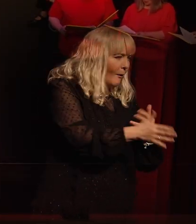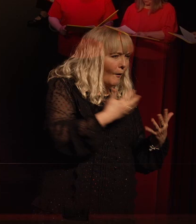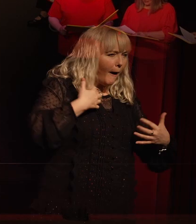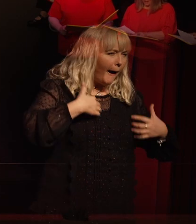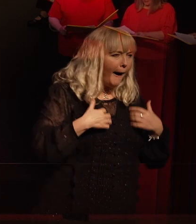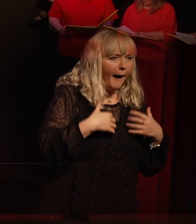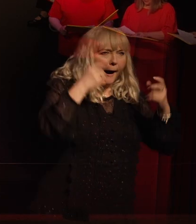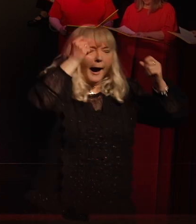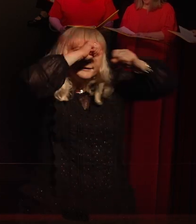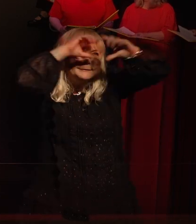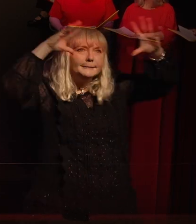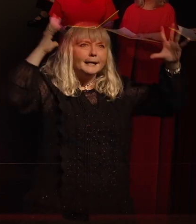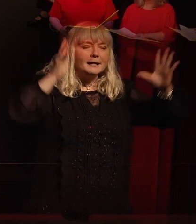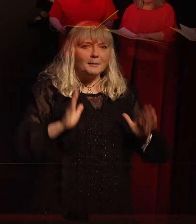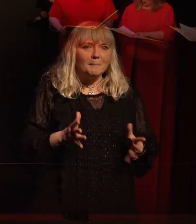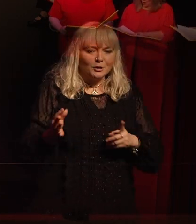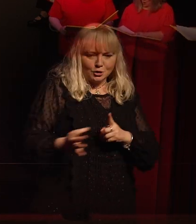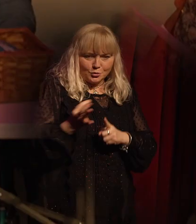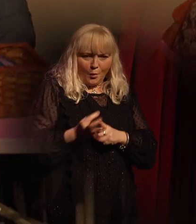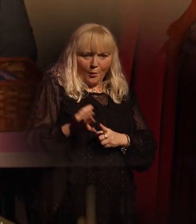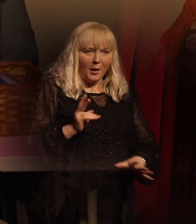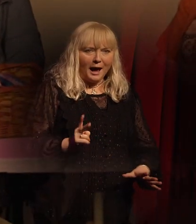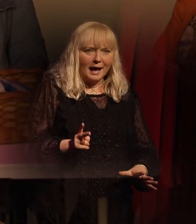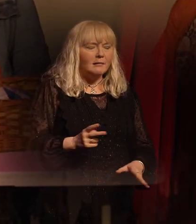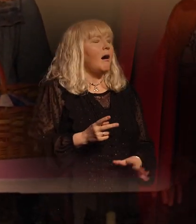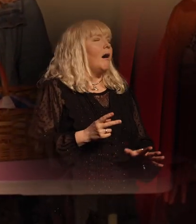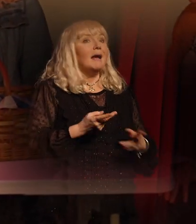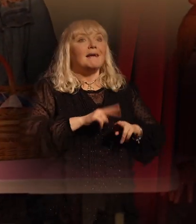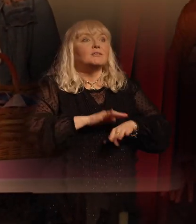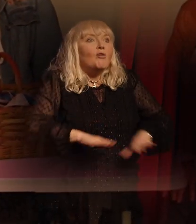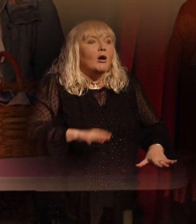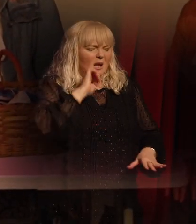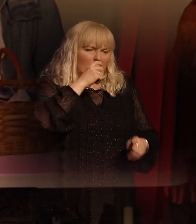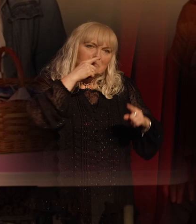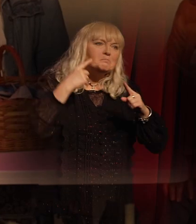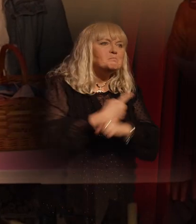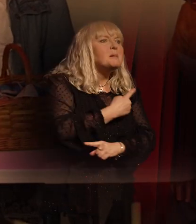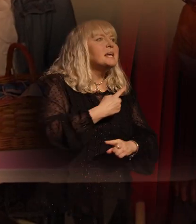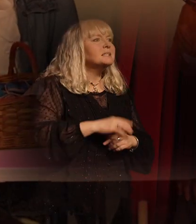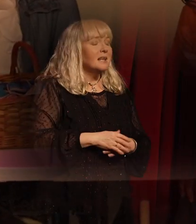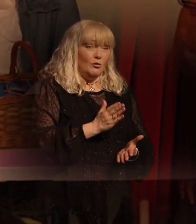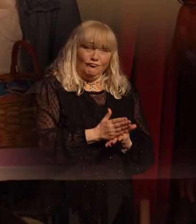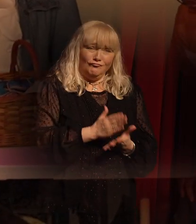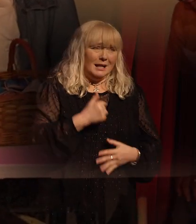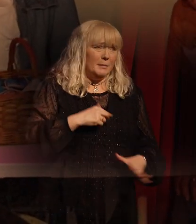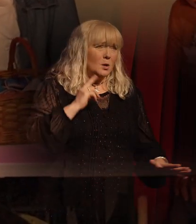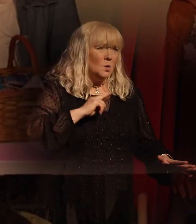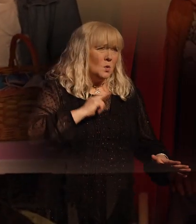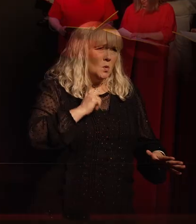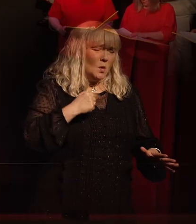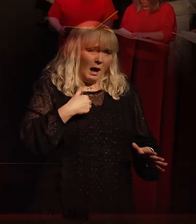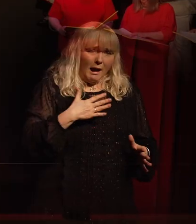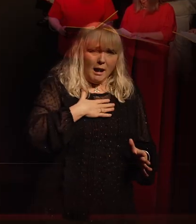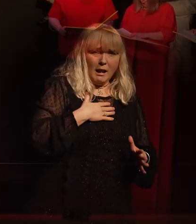to sew again. Bye-bye. Oh, one day I'll miss you. I am a needy